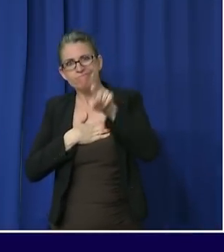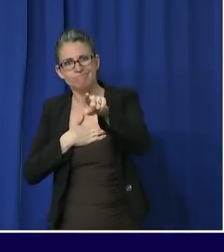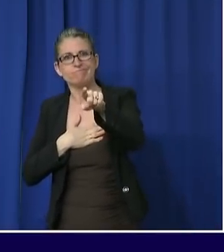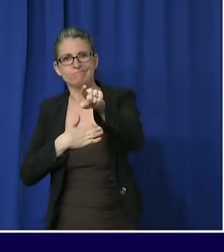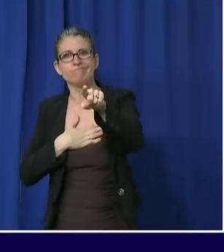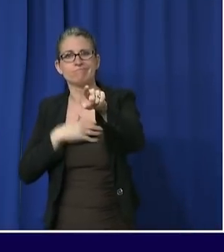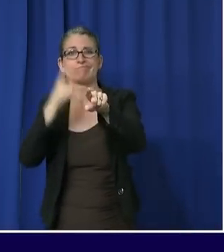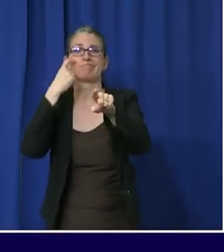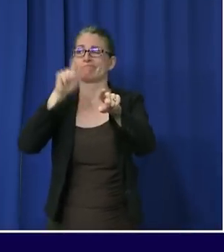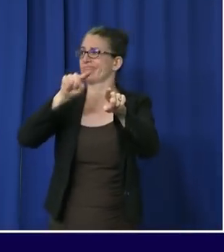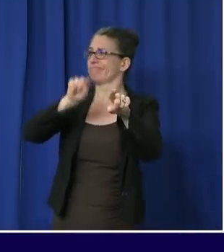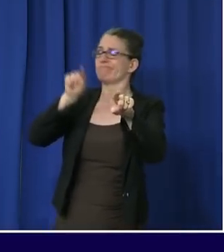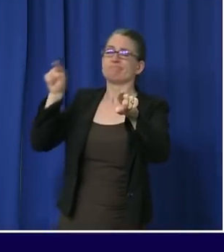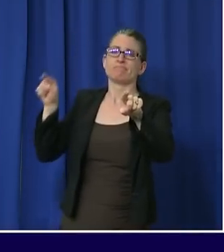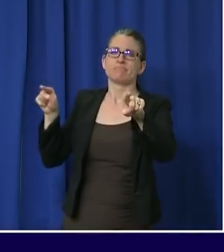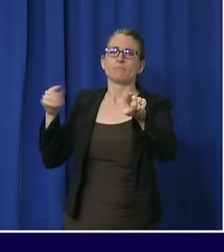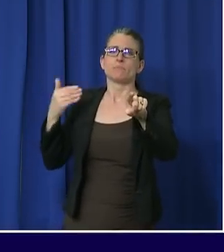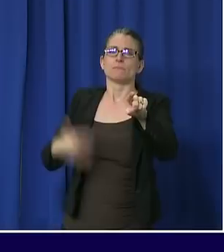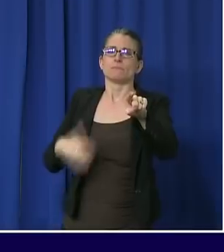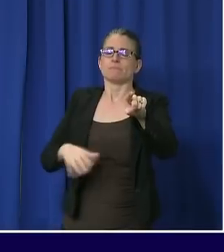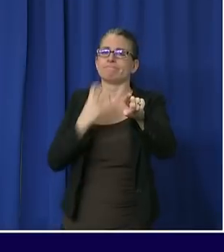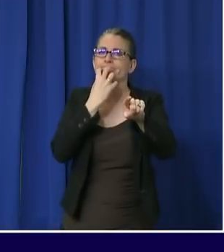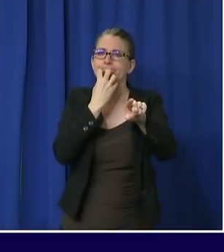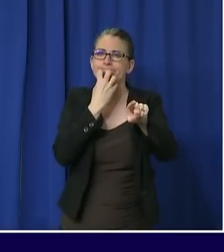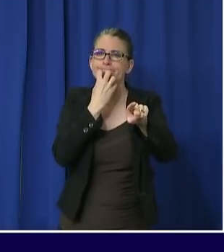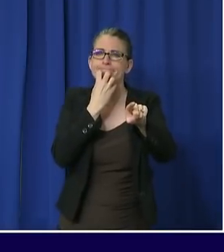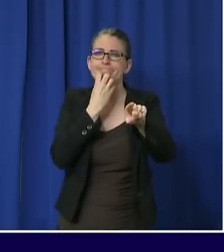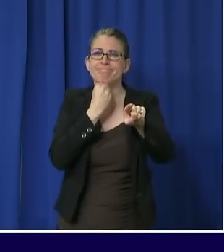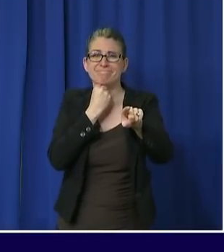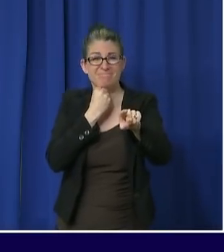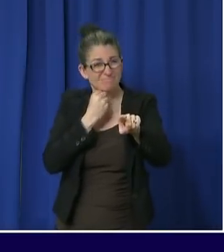do is and has been vital this entire time.